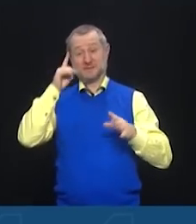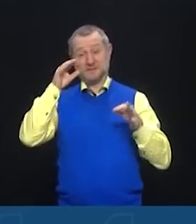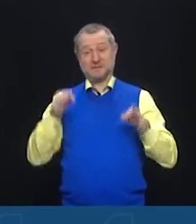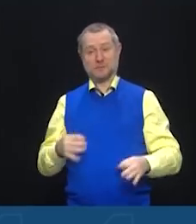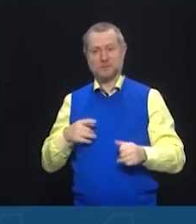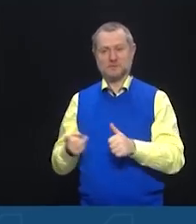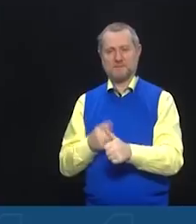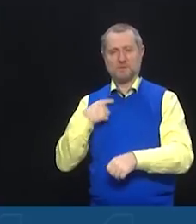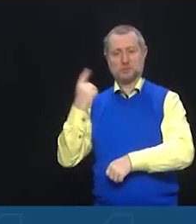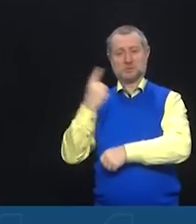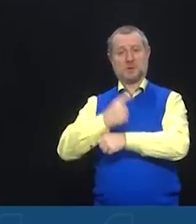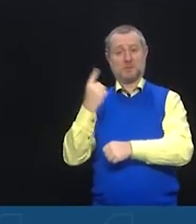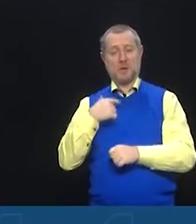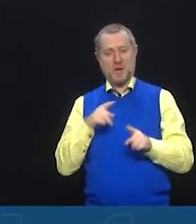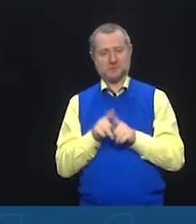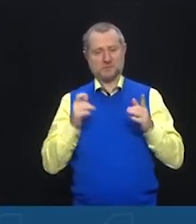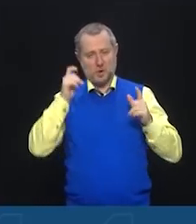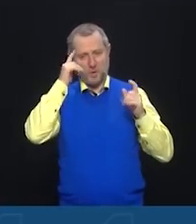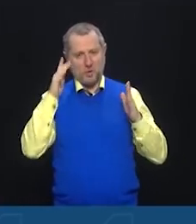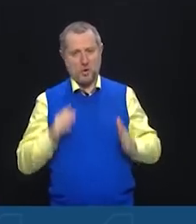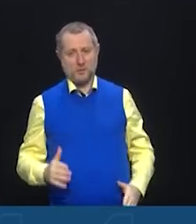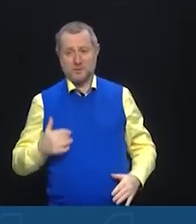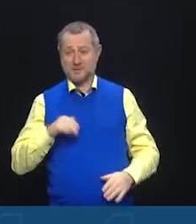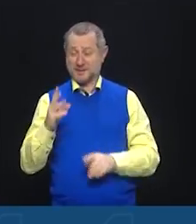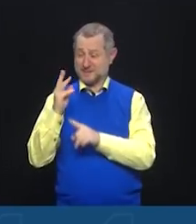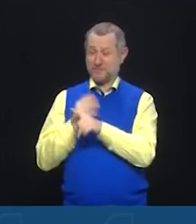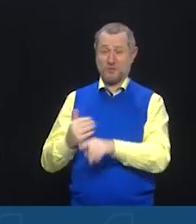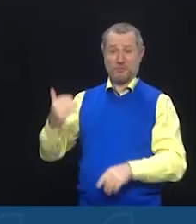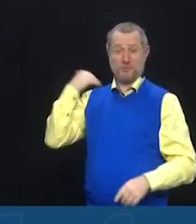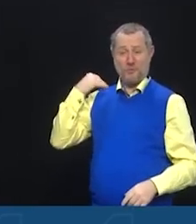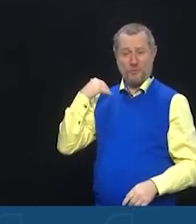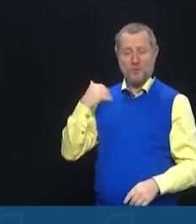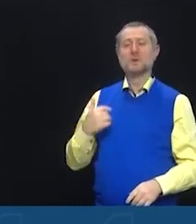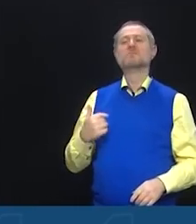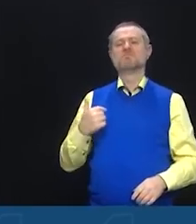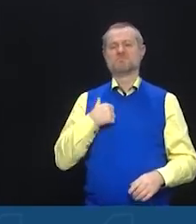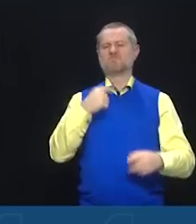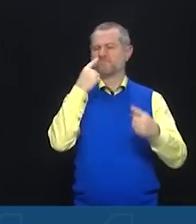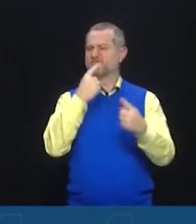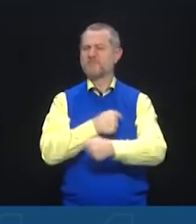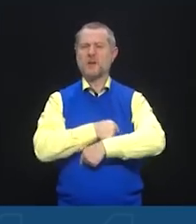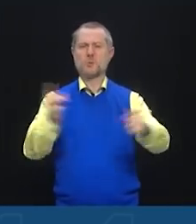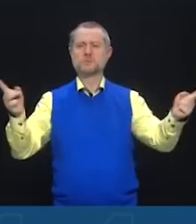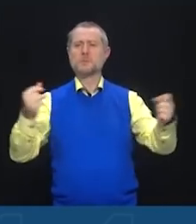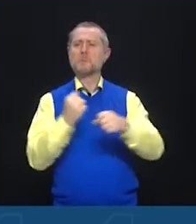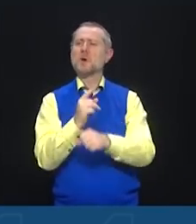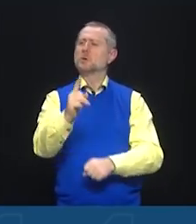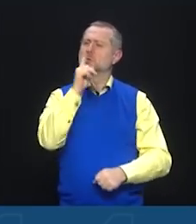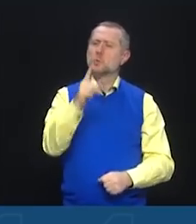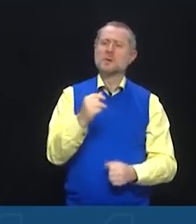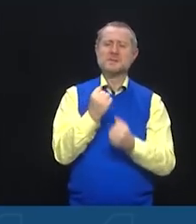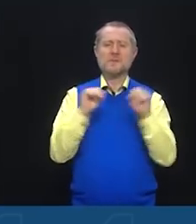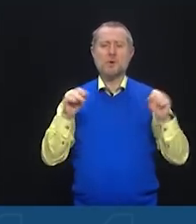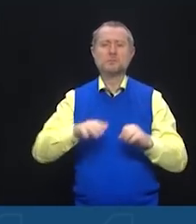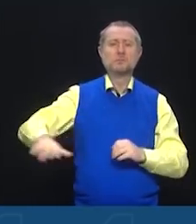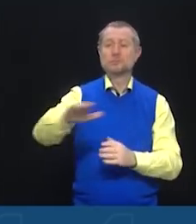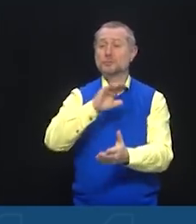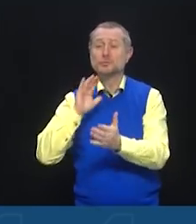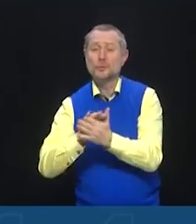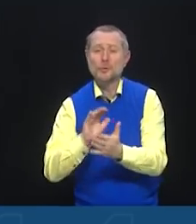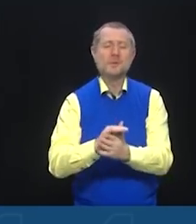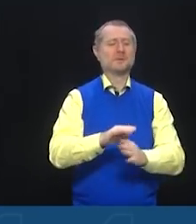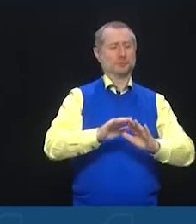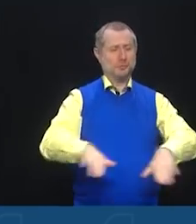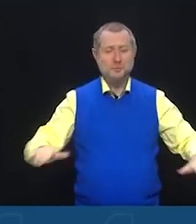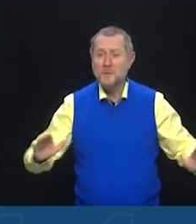months ago this week, and said that in order to ensure the safety of our environment, get children back to schools, protect everyone in that